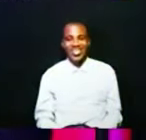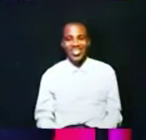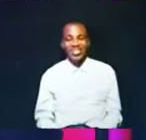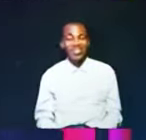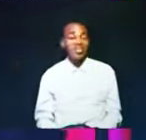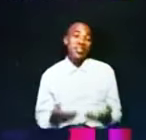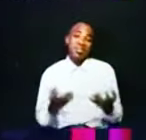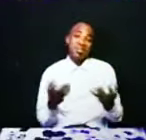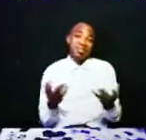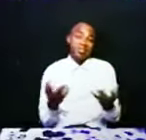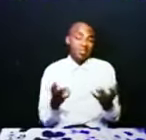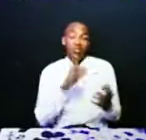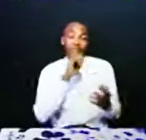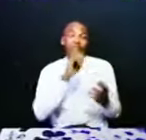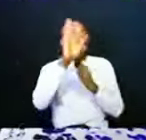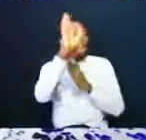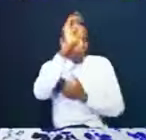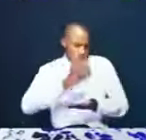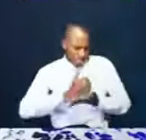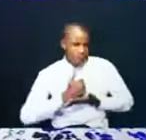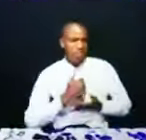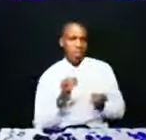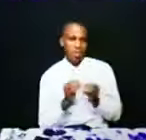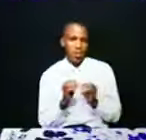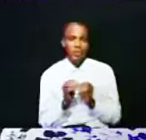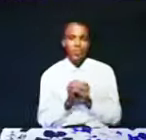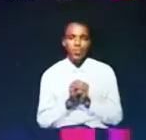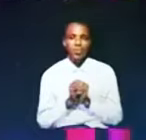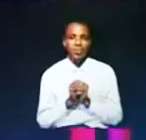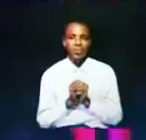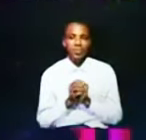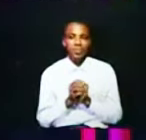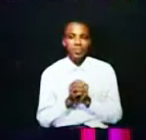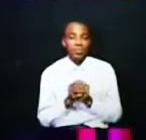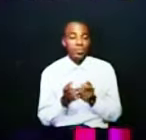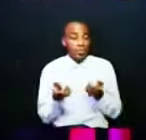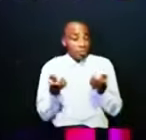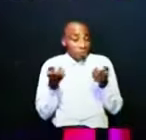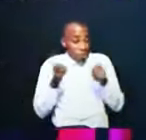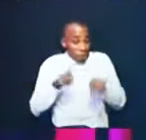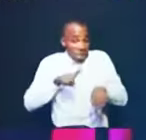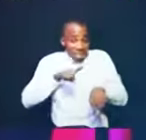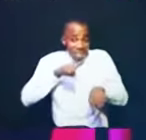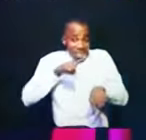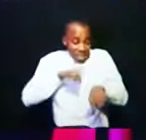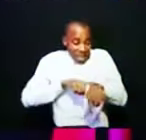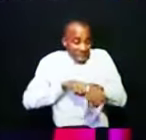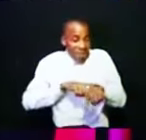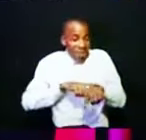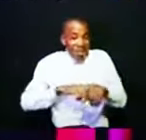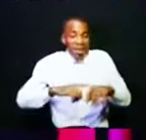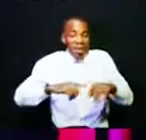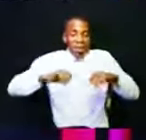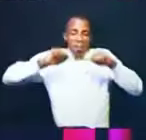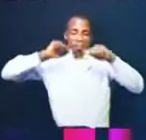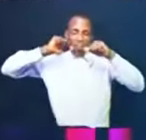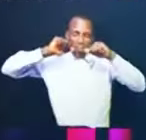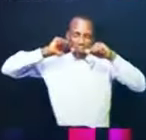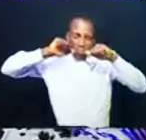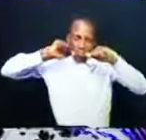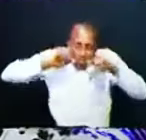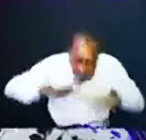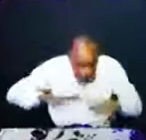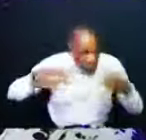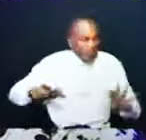And you see, me to God helped me. Right after the benediction, there was a heavy downpour, so everybody went